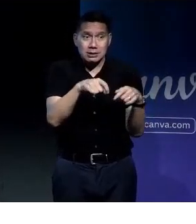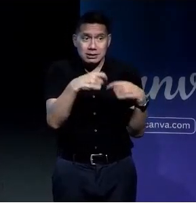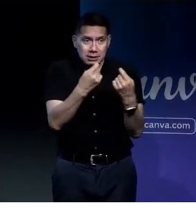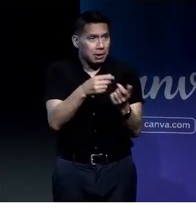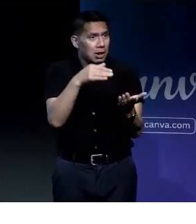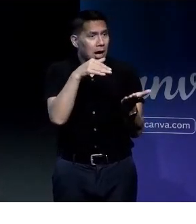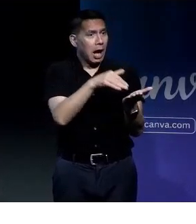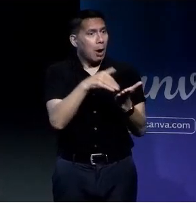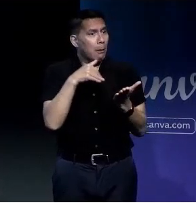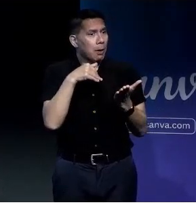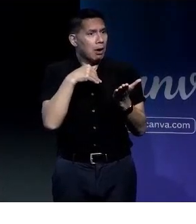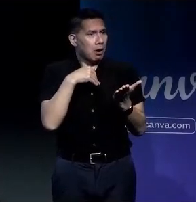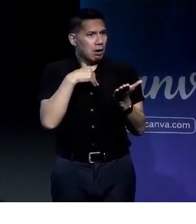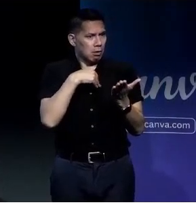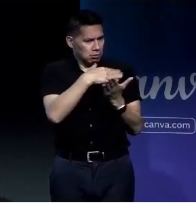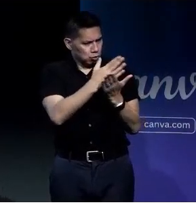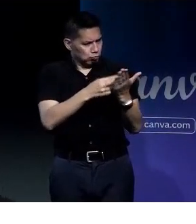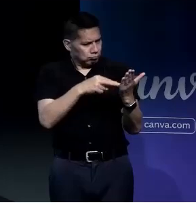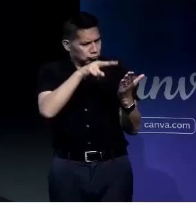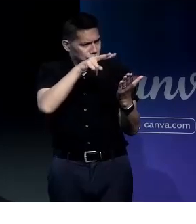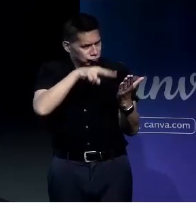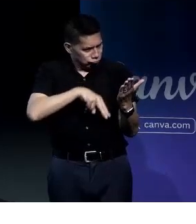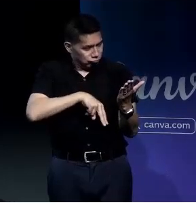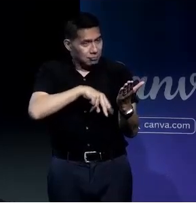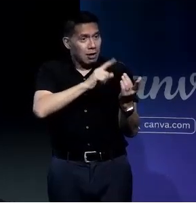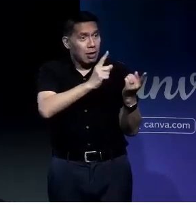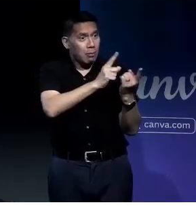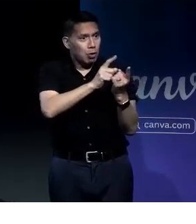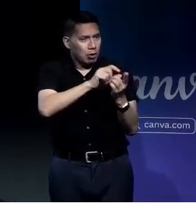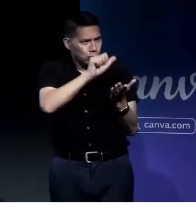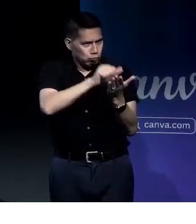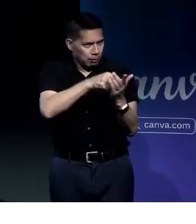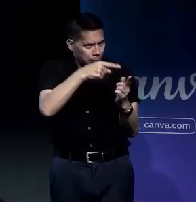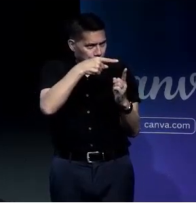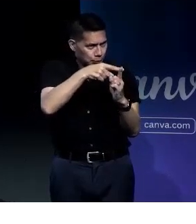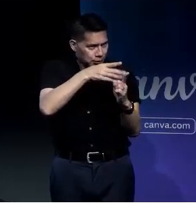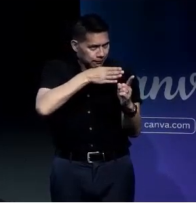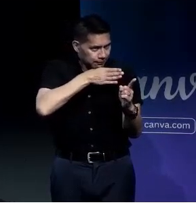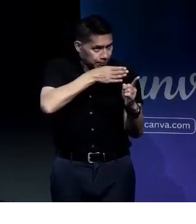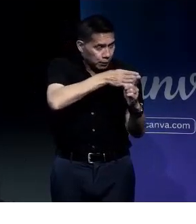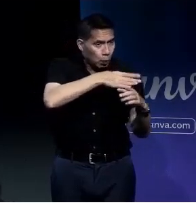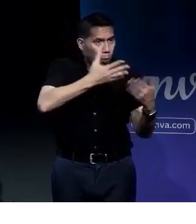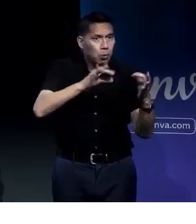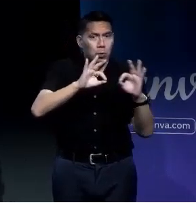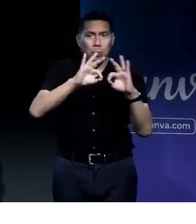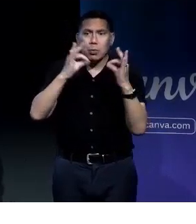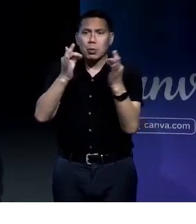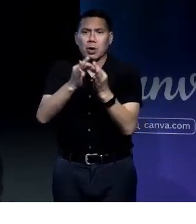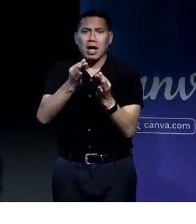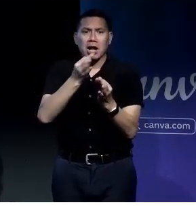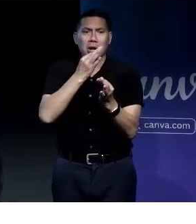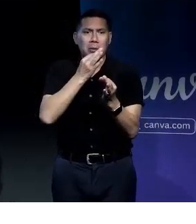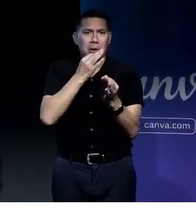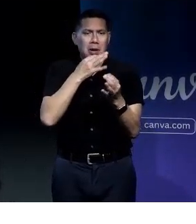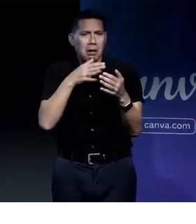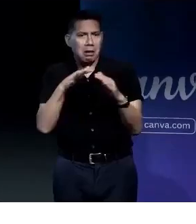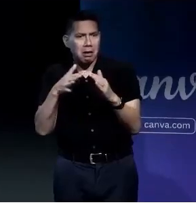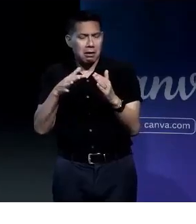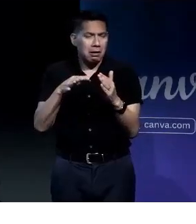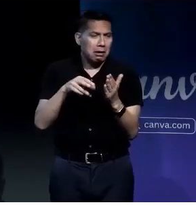case for you and help push the product teams in the right direction, or if it's an organization that's a little bit more nimble.